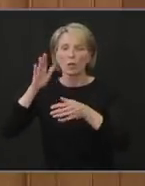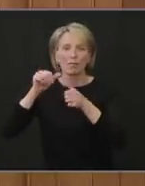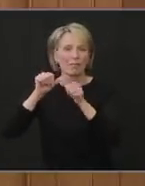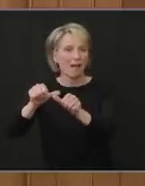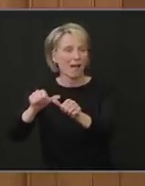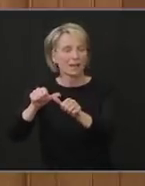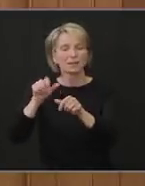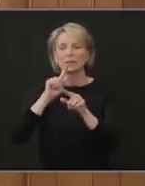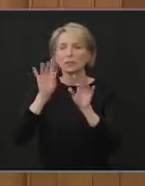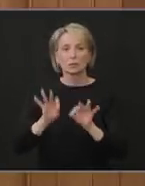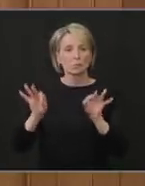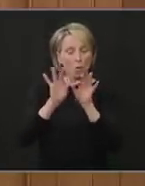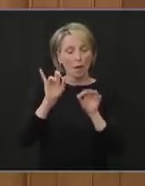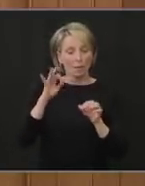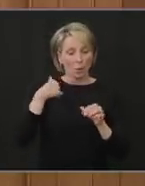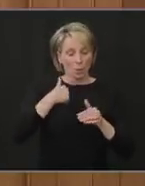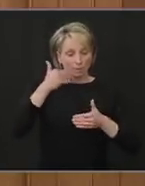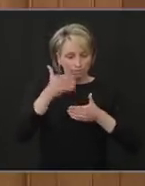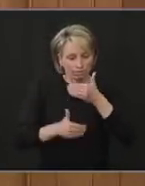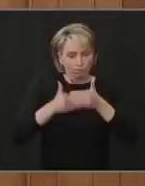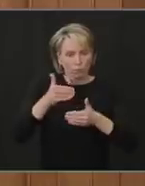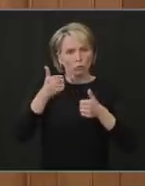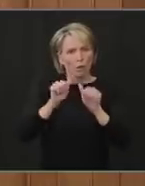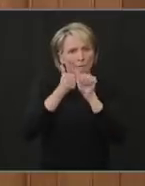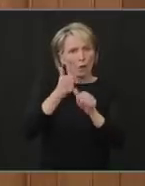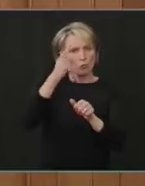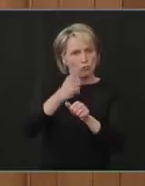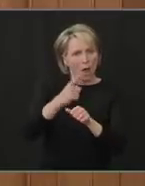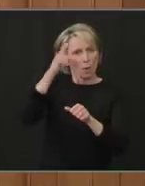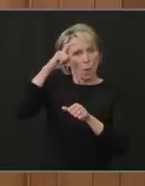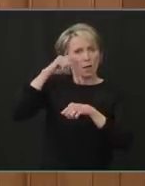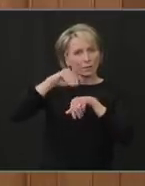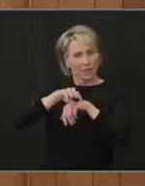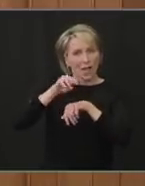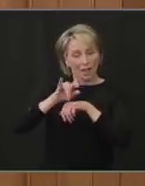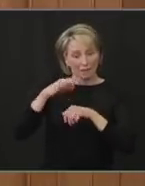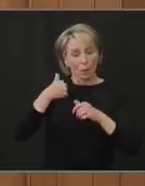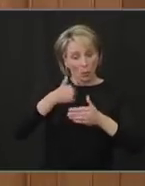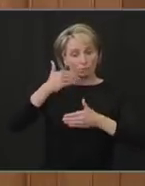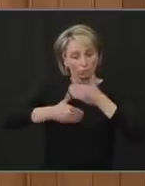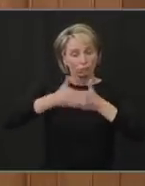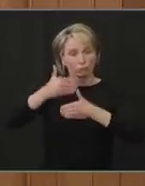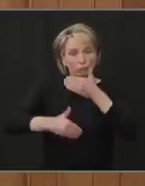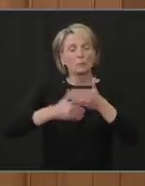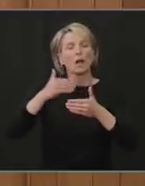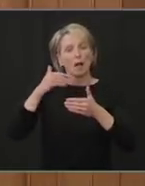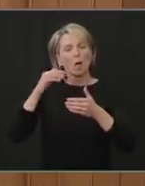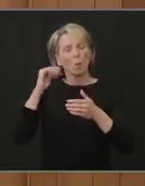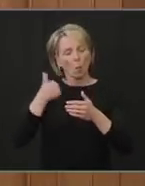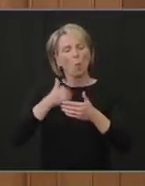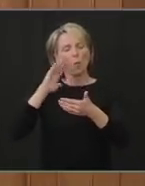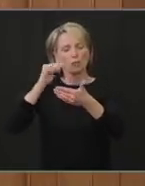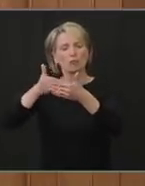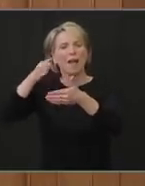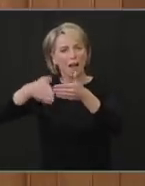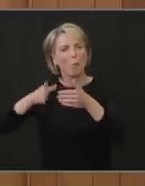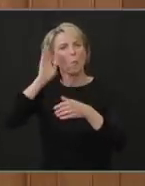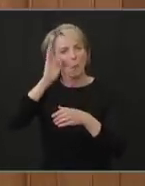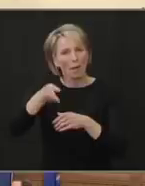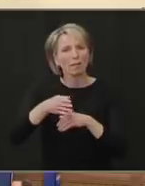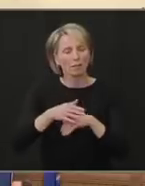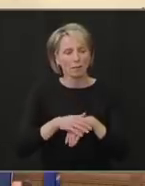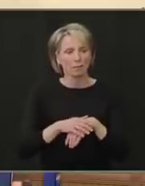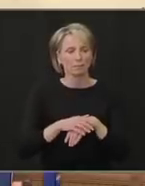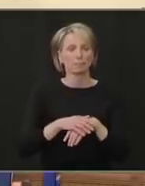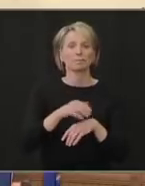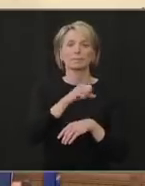that if we do so, the end can be in sight. Here's my message to the